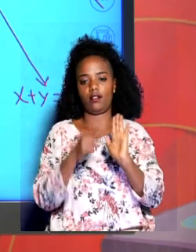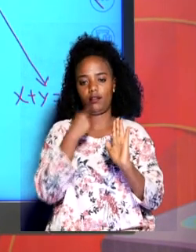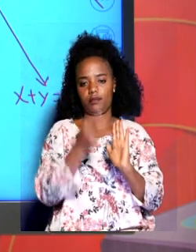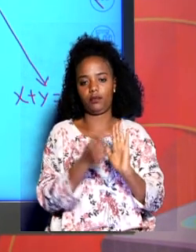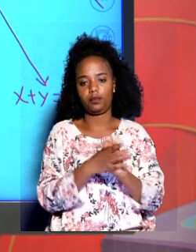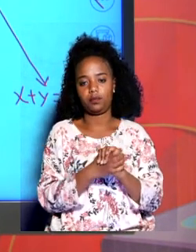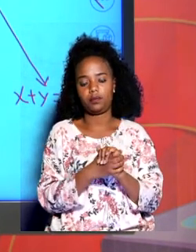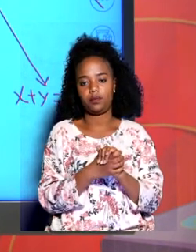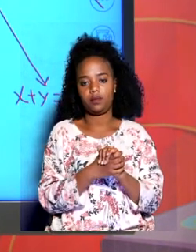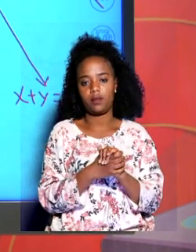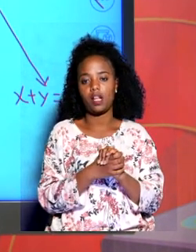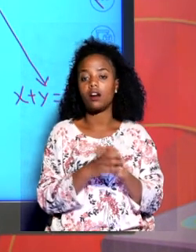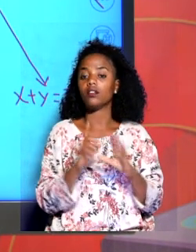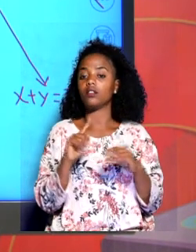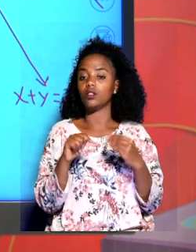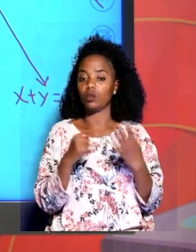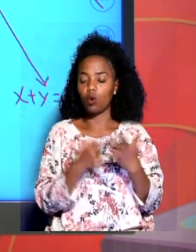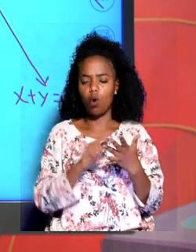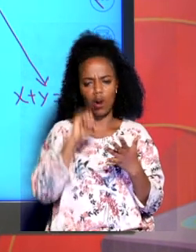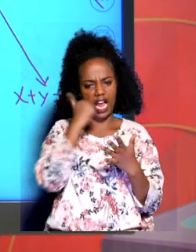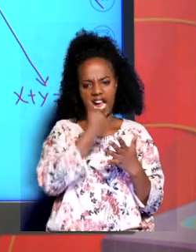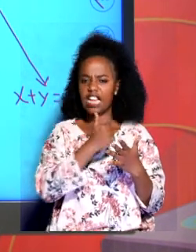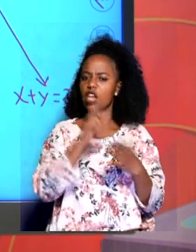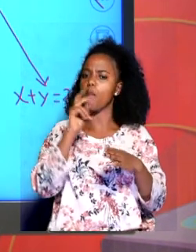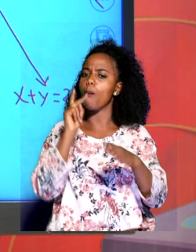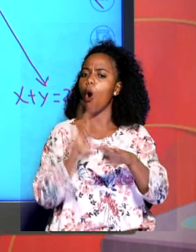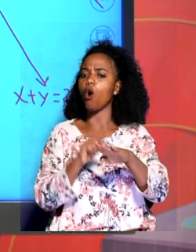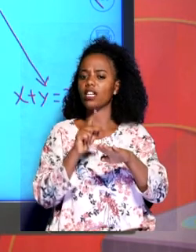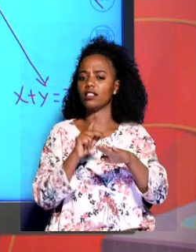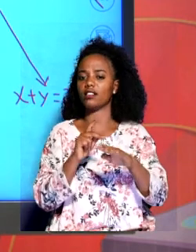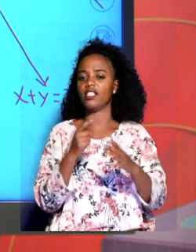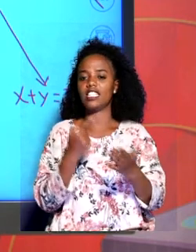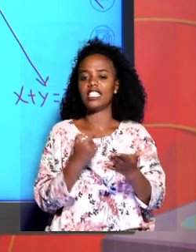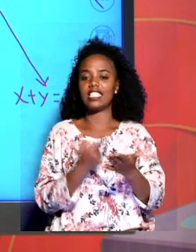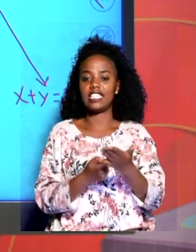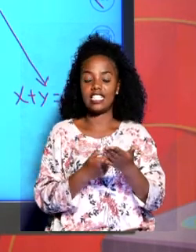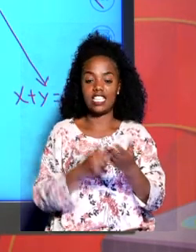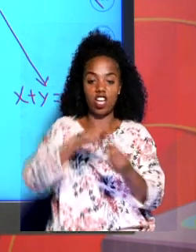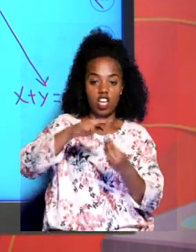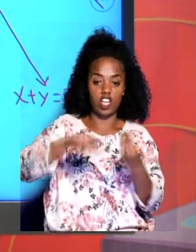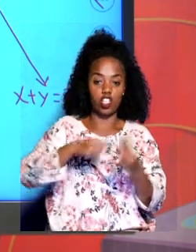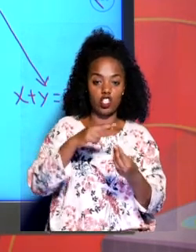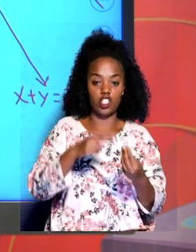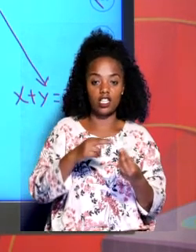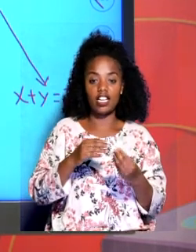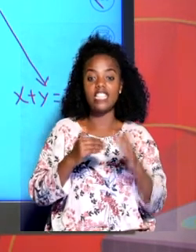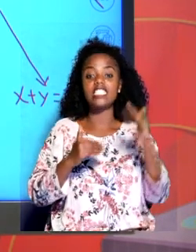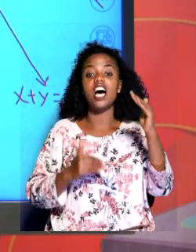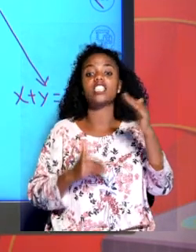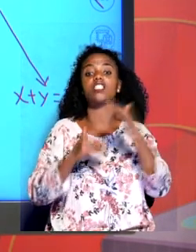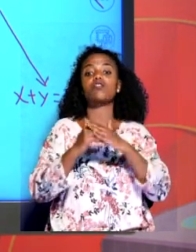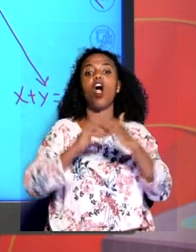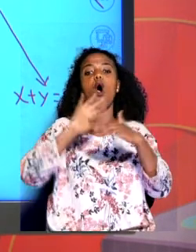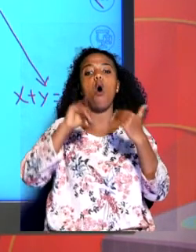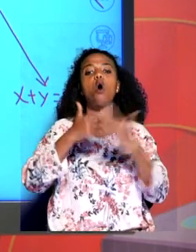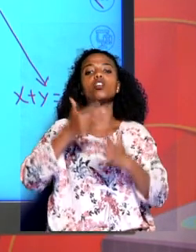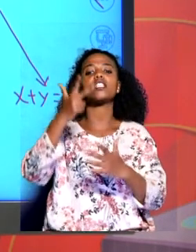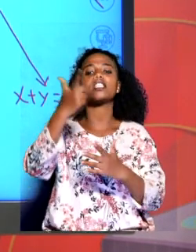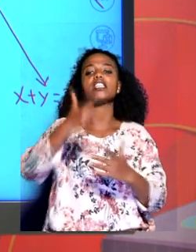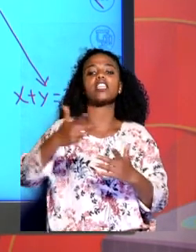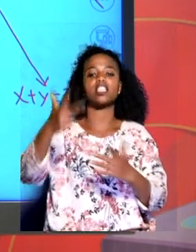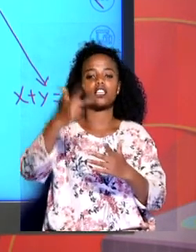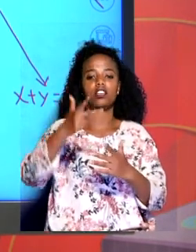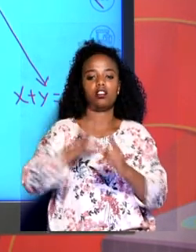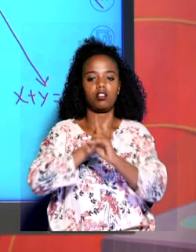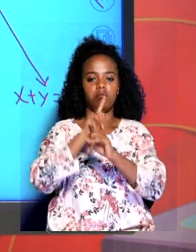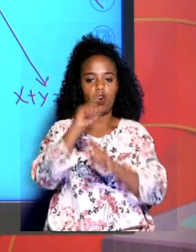corner points. So any point in this region, if you take any point in this region, satisfies all the three equations.